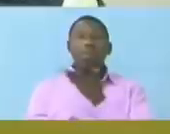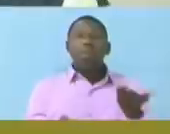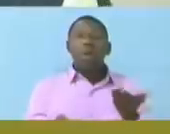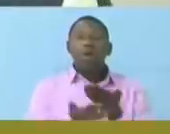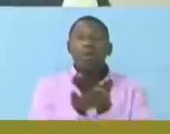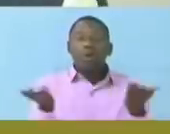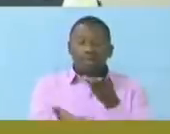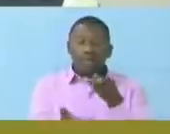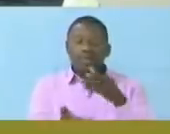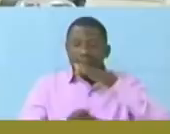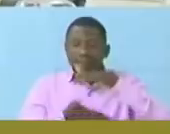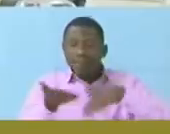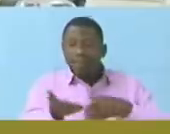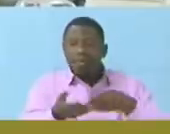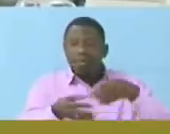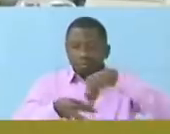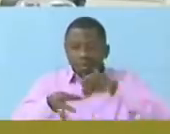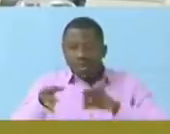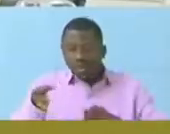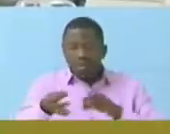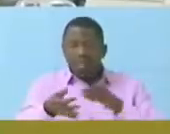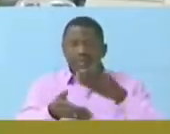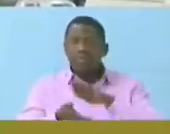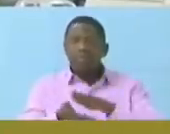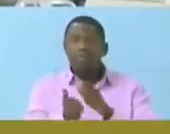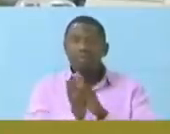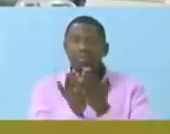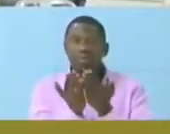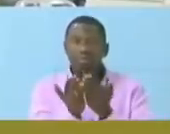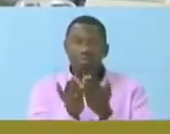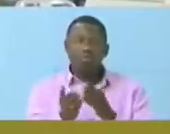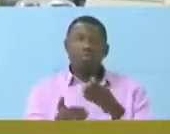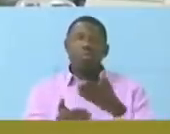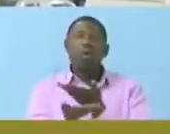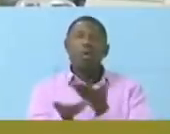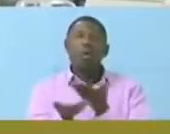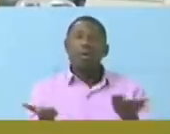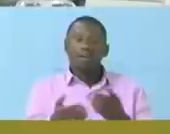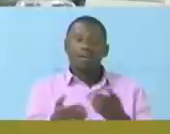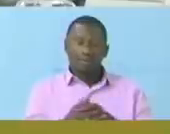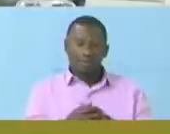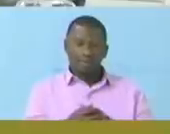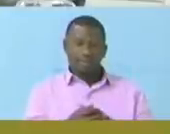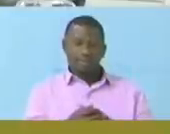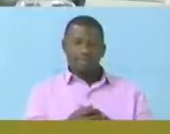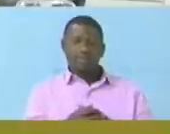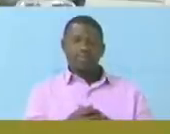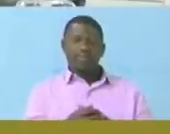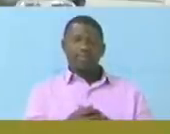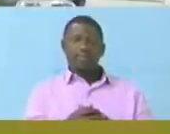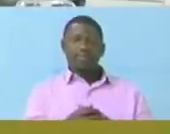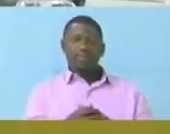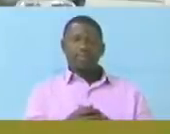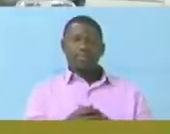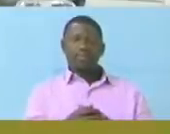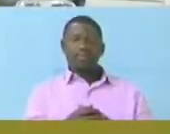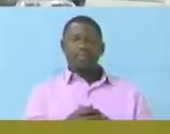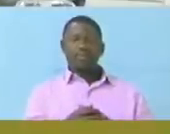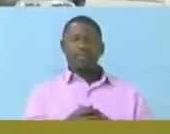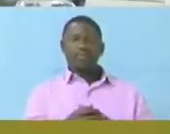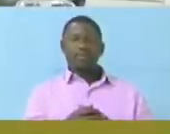was presented because I just want to, but if you want me to. Go ahead. Yes. What happened is